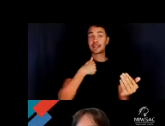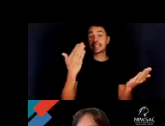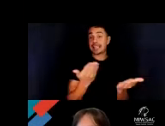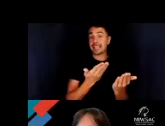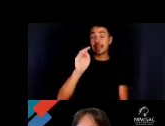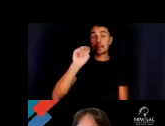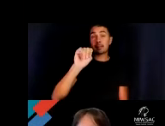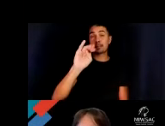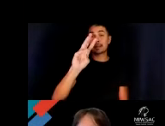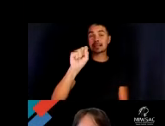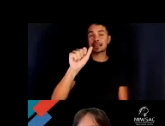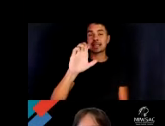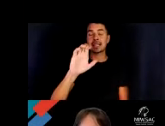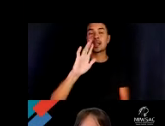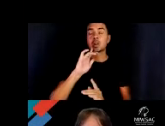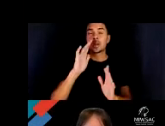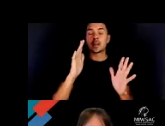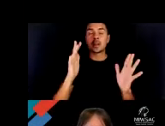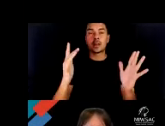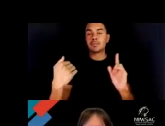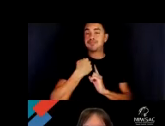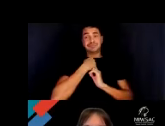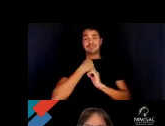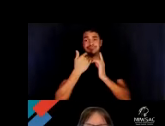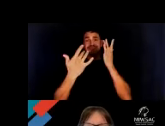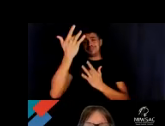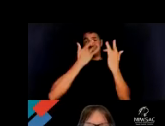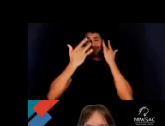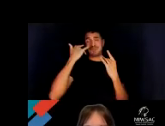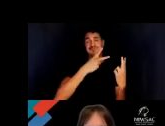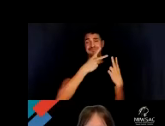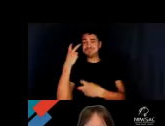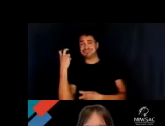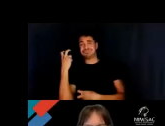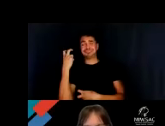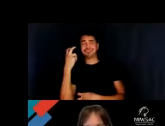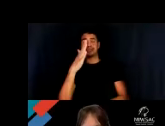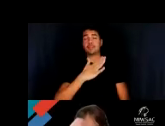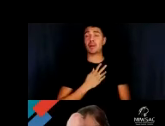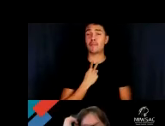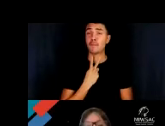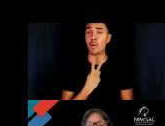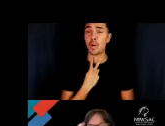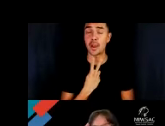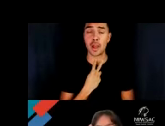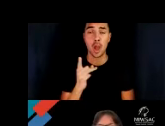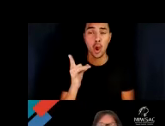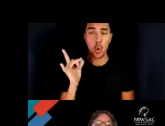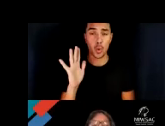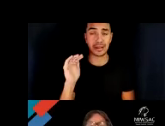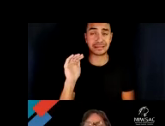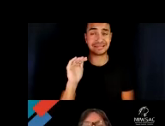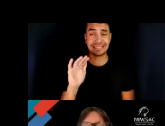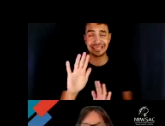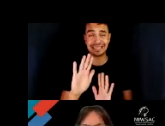with a variety of illnesses. So forgive my voice and all of those things